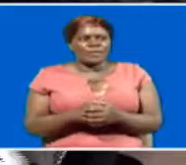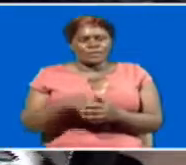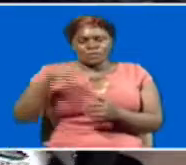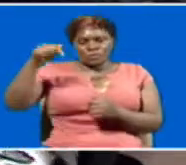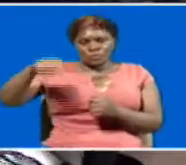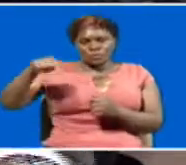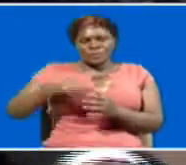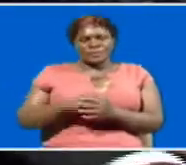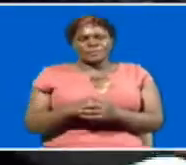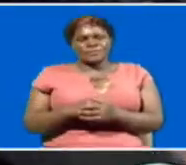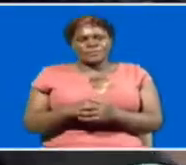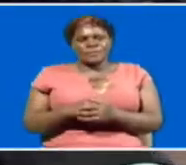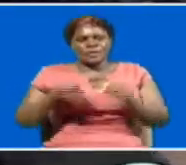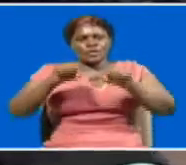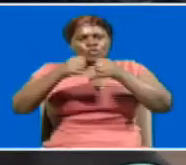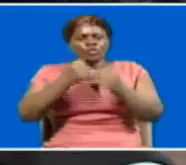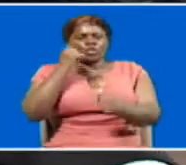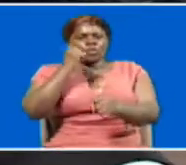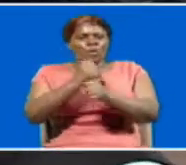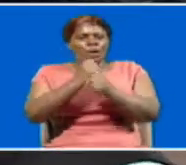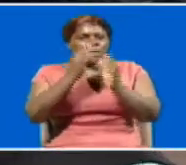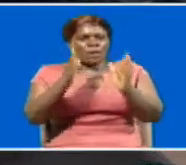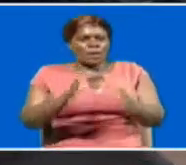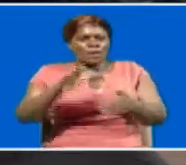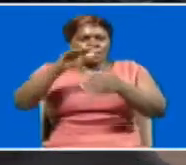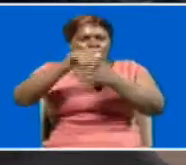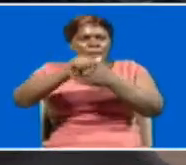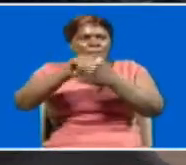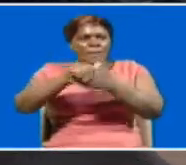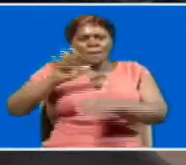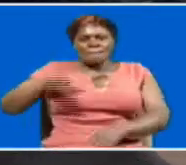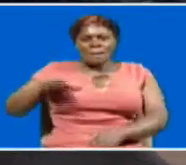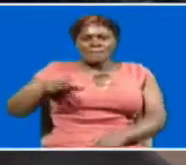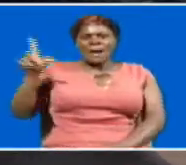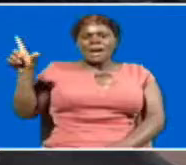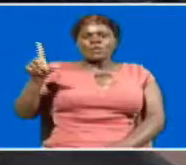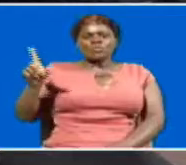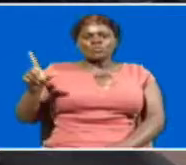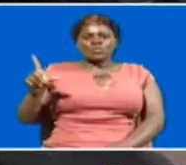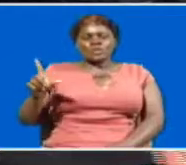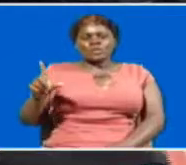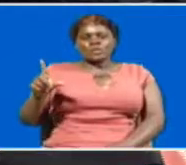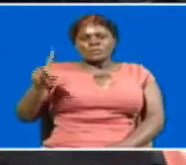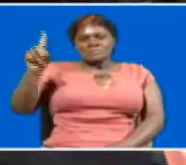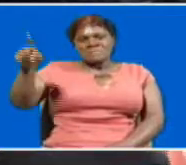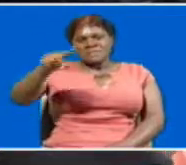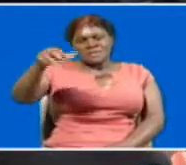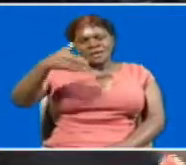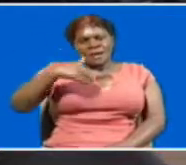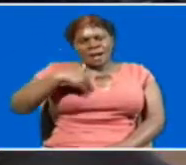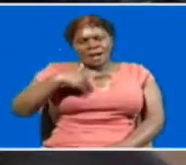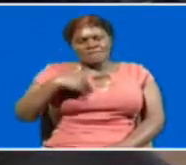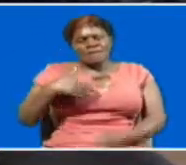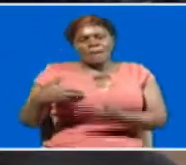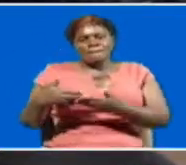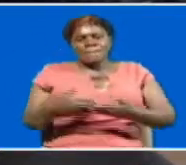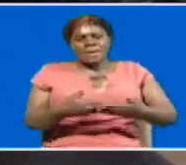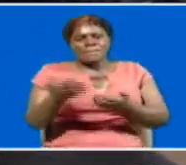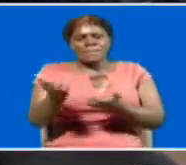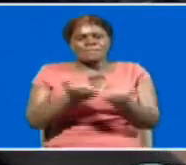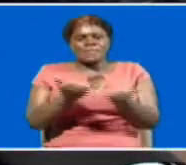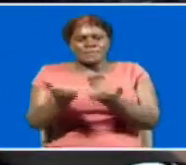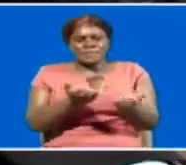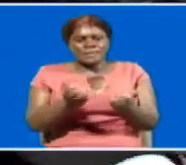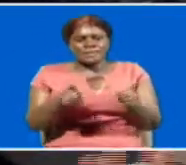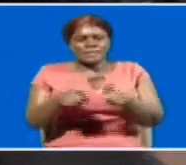This particular day, now two social workers attached at the Mama Lucy Kibaki Hospital have been found guilty of child trafficking and, of course, neglect